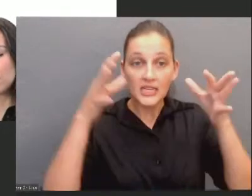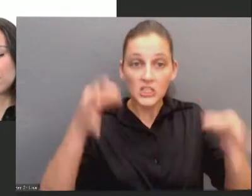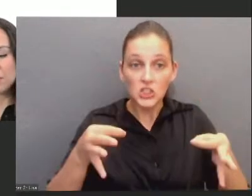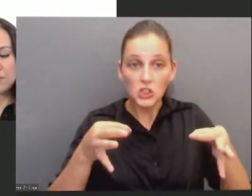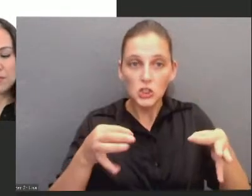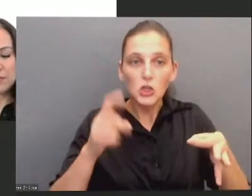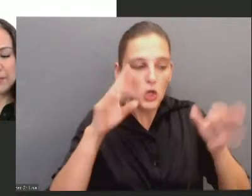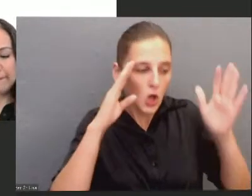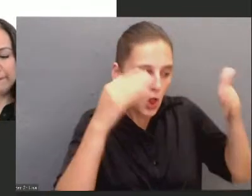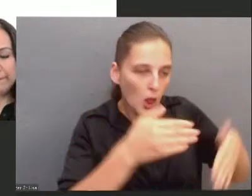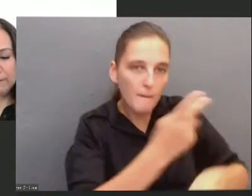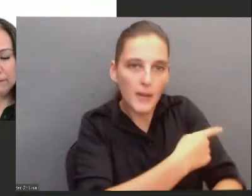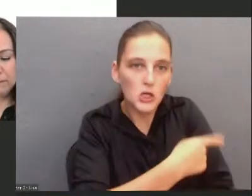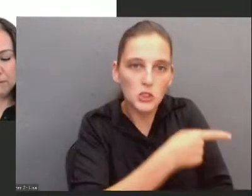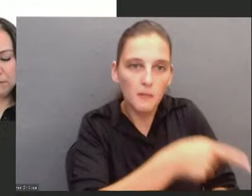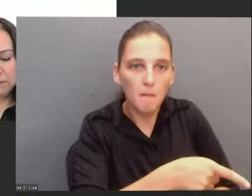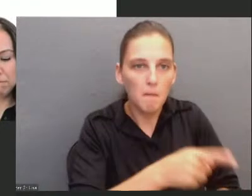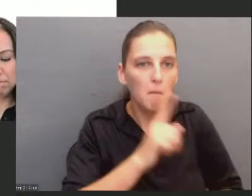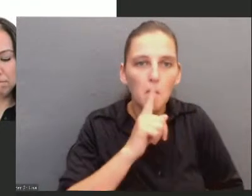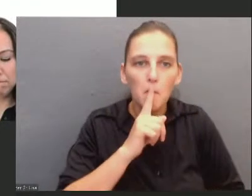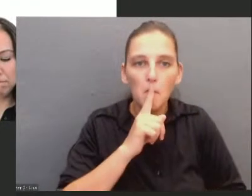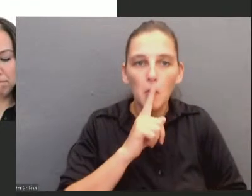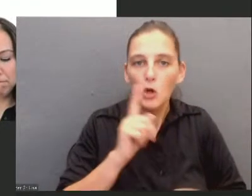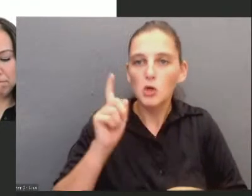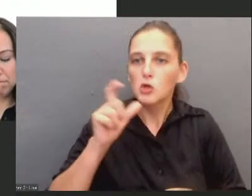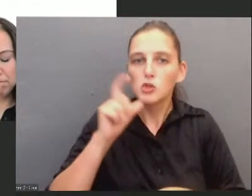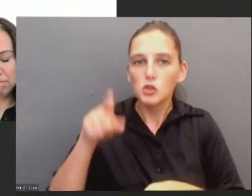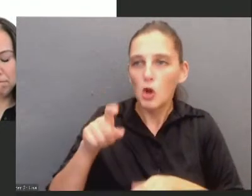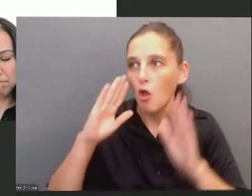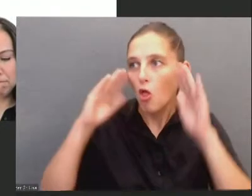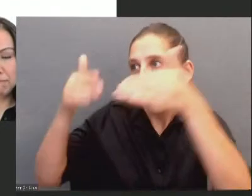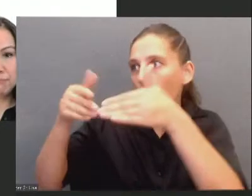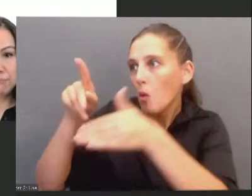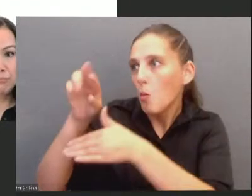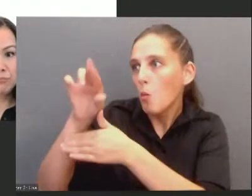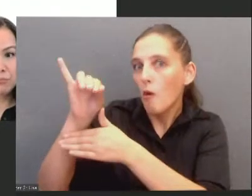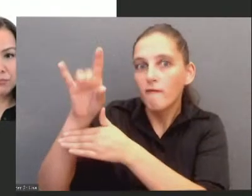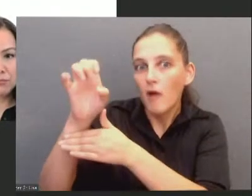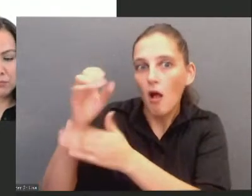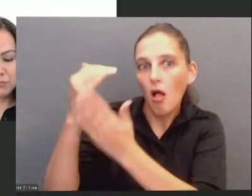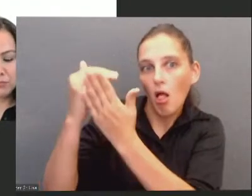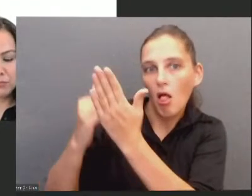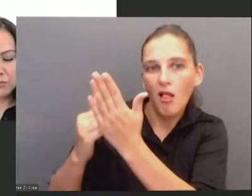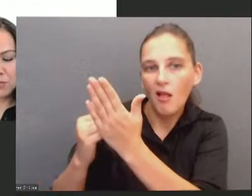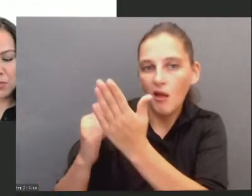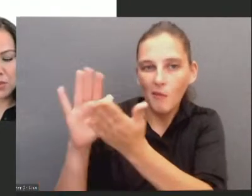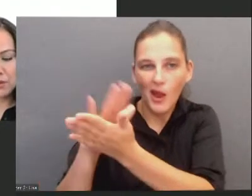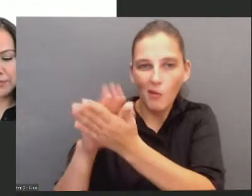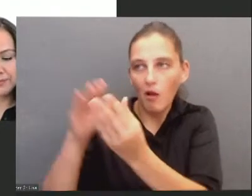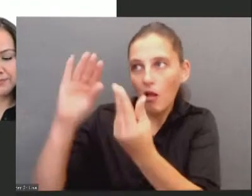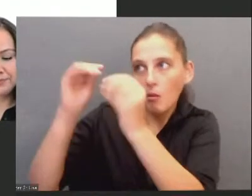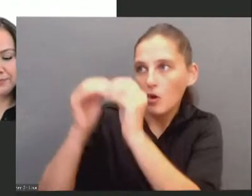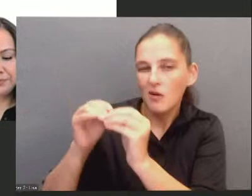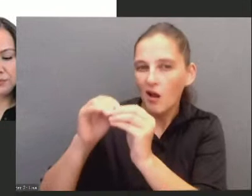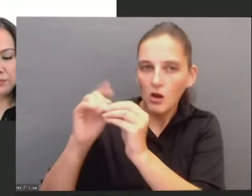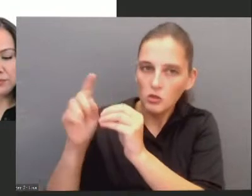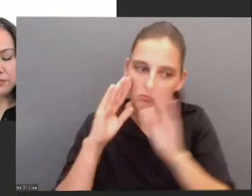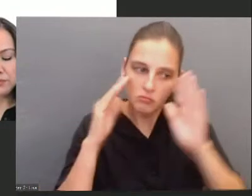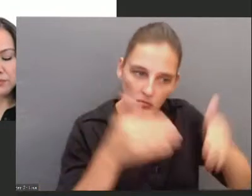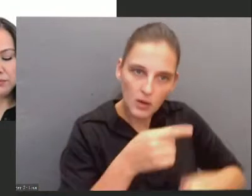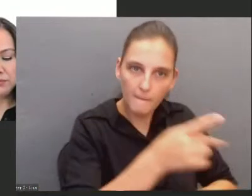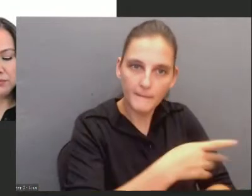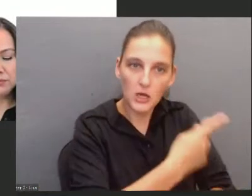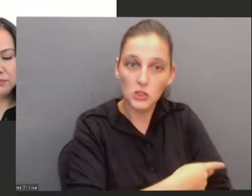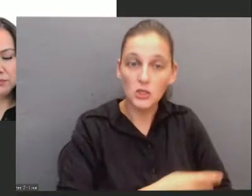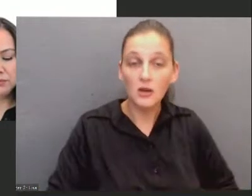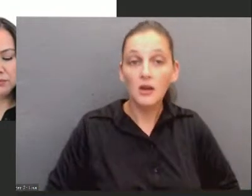profile. And decisions should also be up to the individual practitioners, the